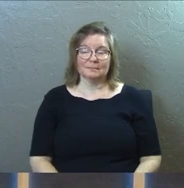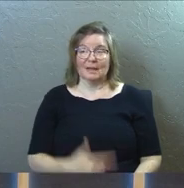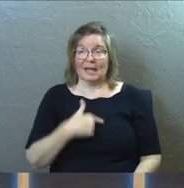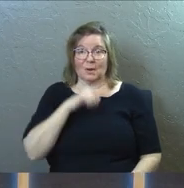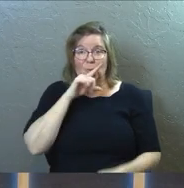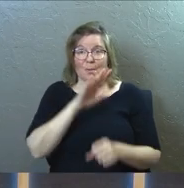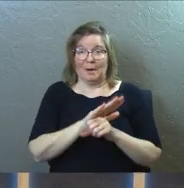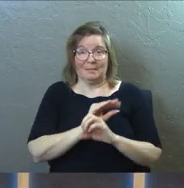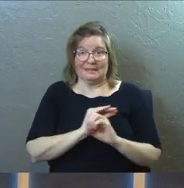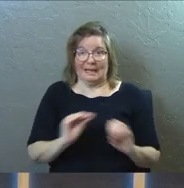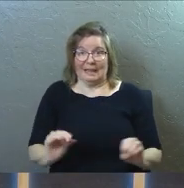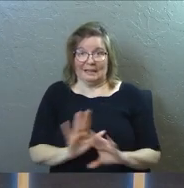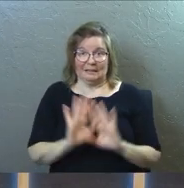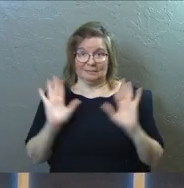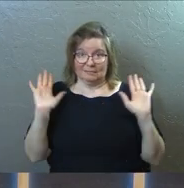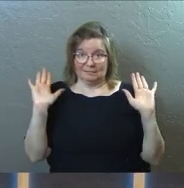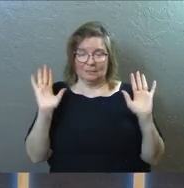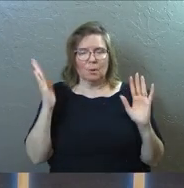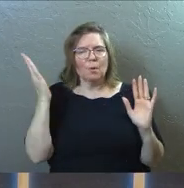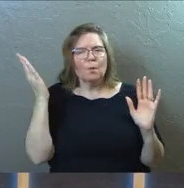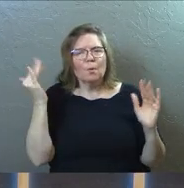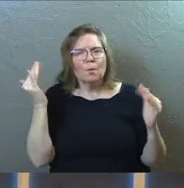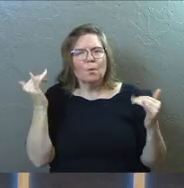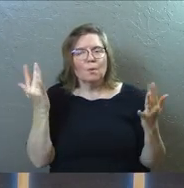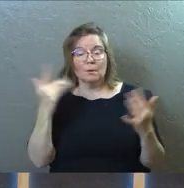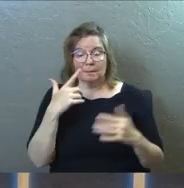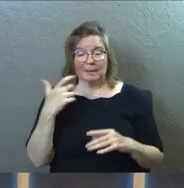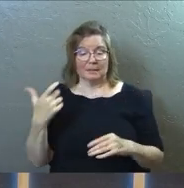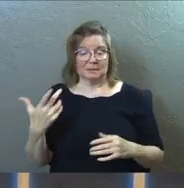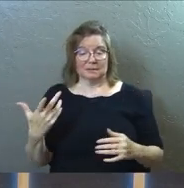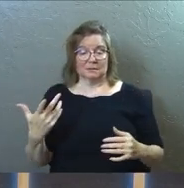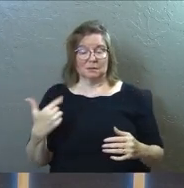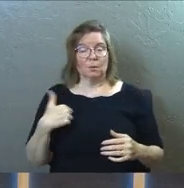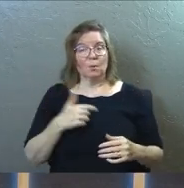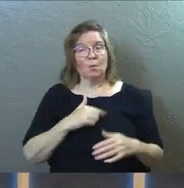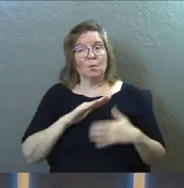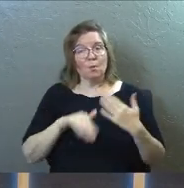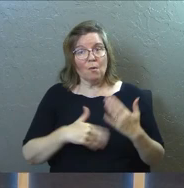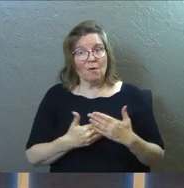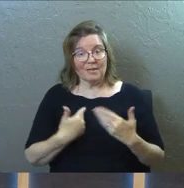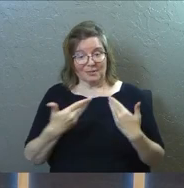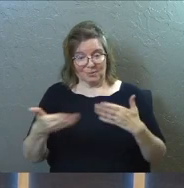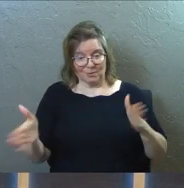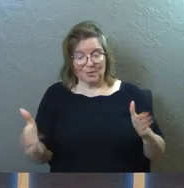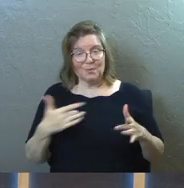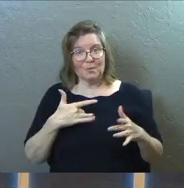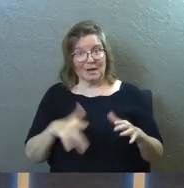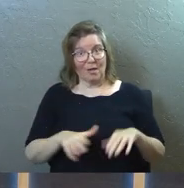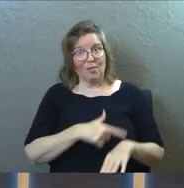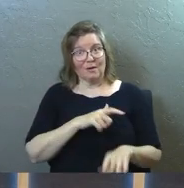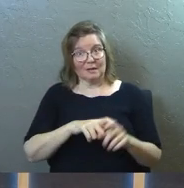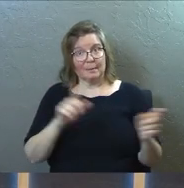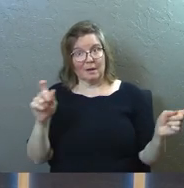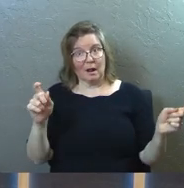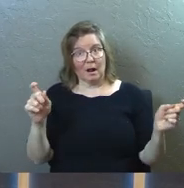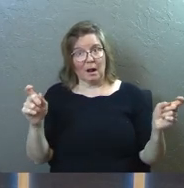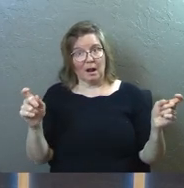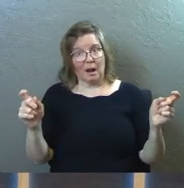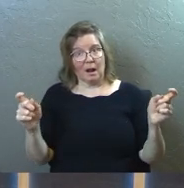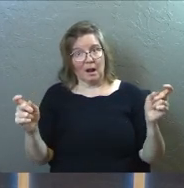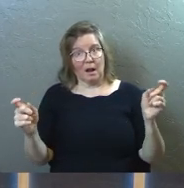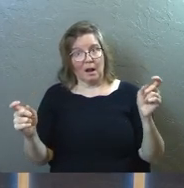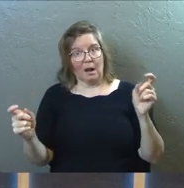I don't promise anything. Why? Because we all in this room, we take a long time to change, don't